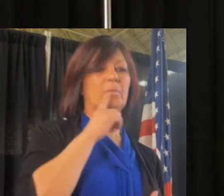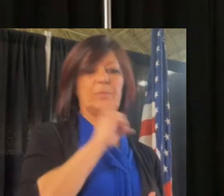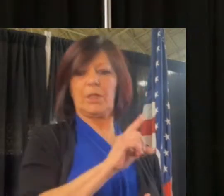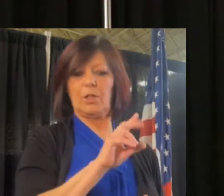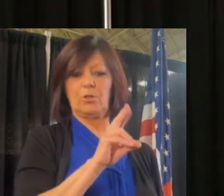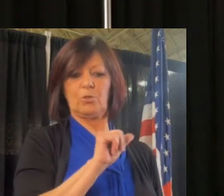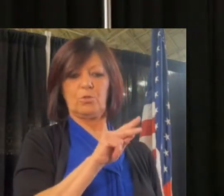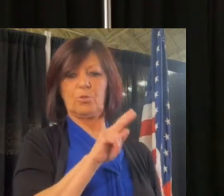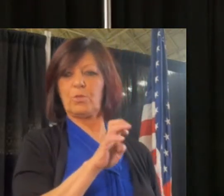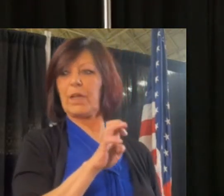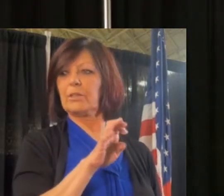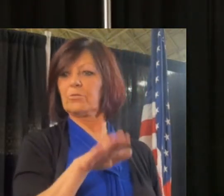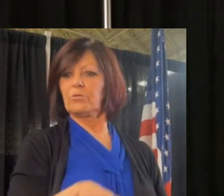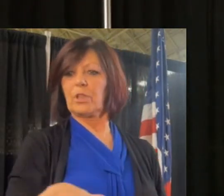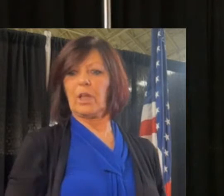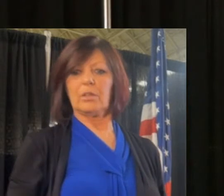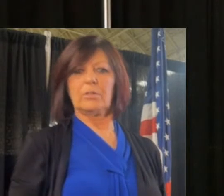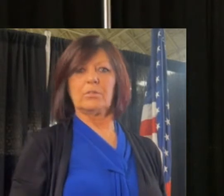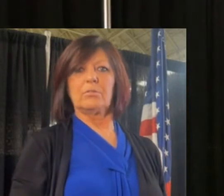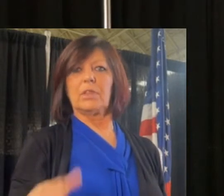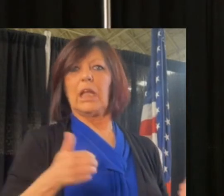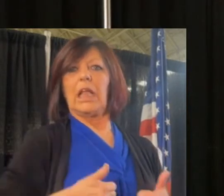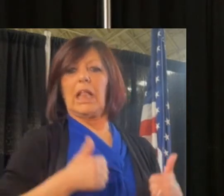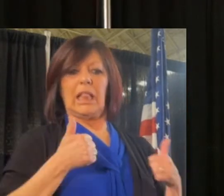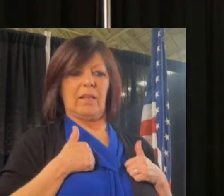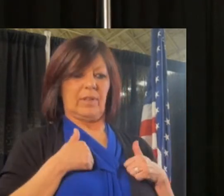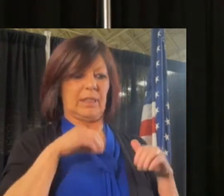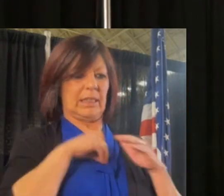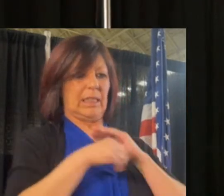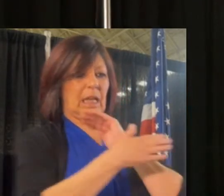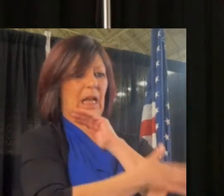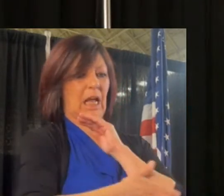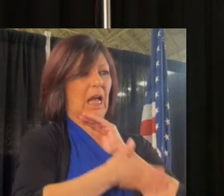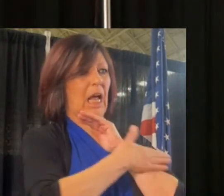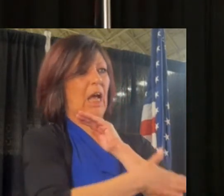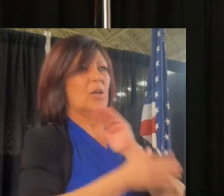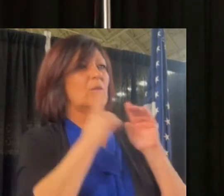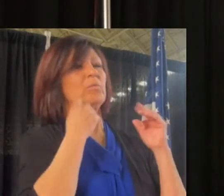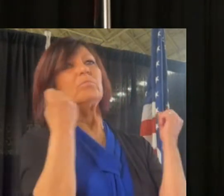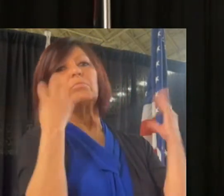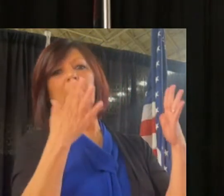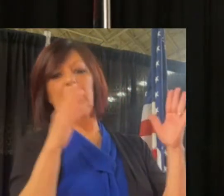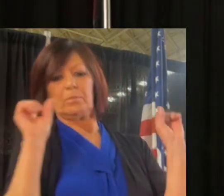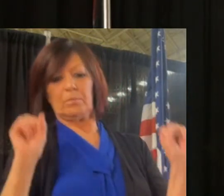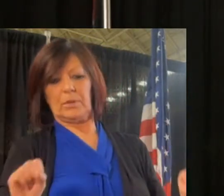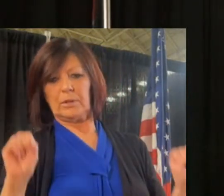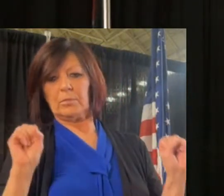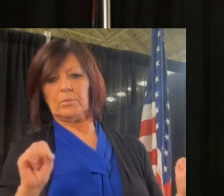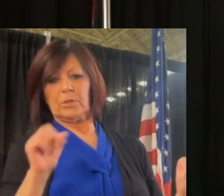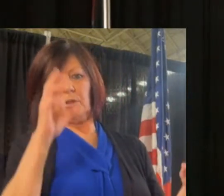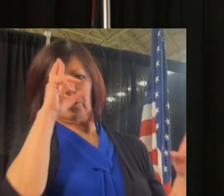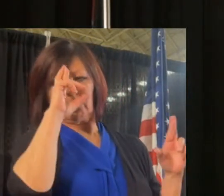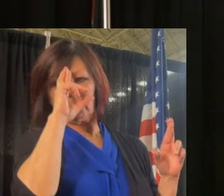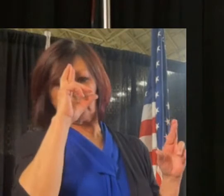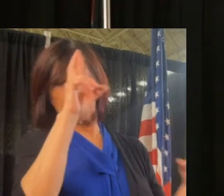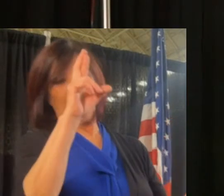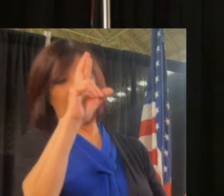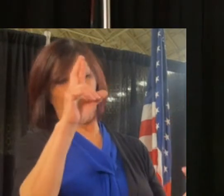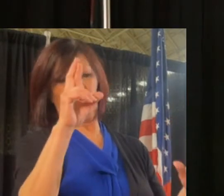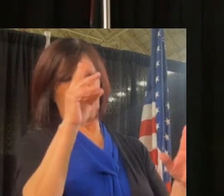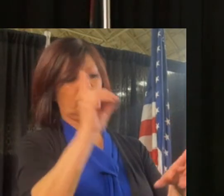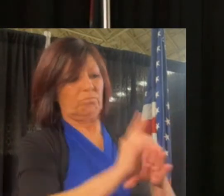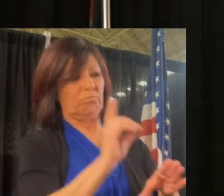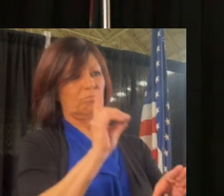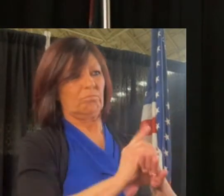child, of living in a country with equal possibilities and respectful obligations,